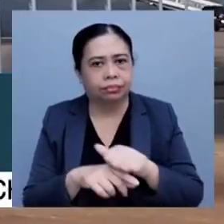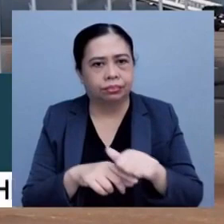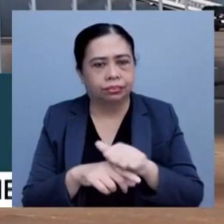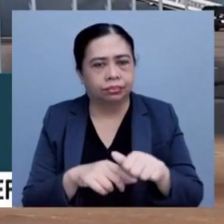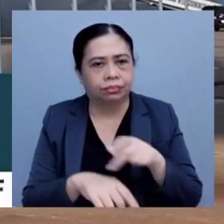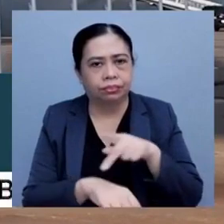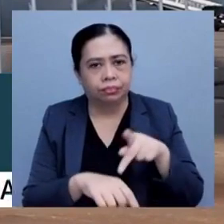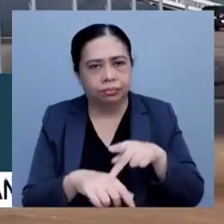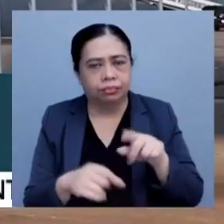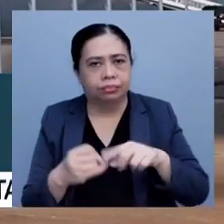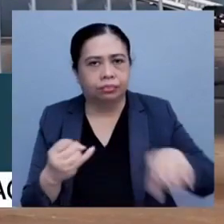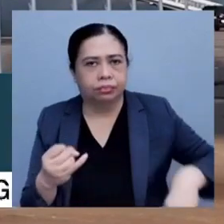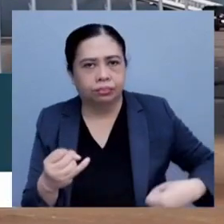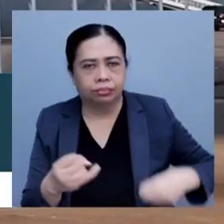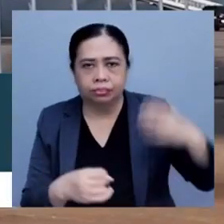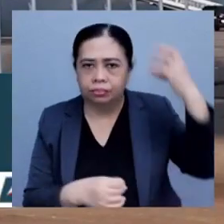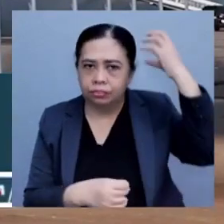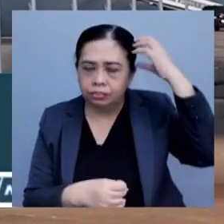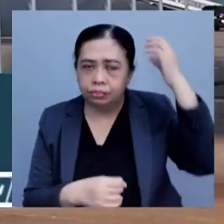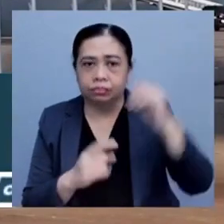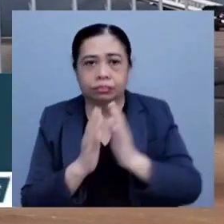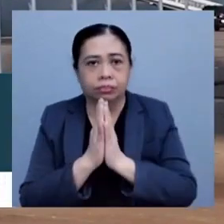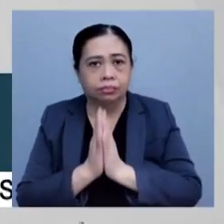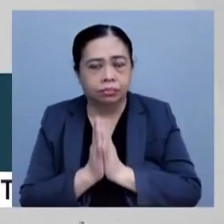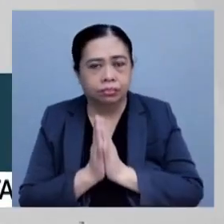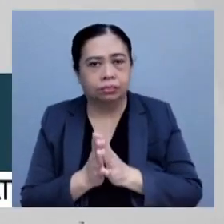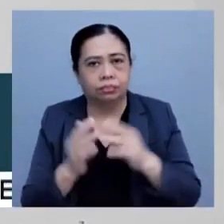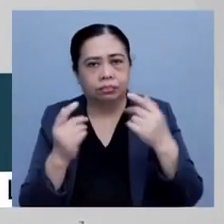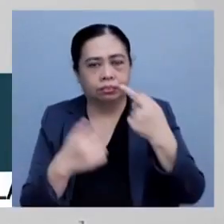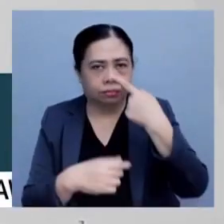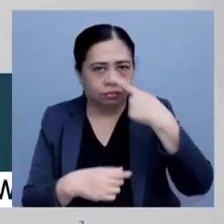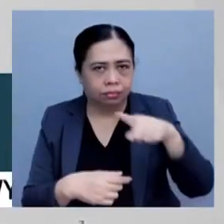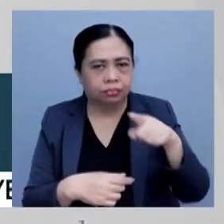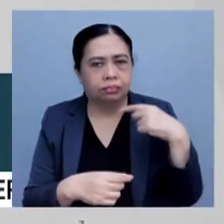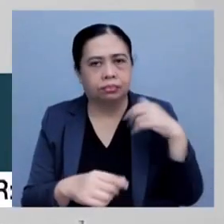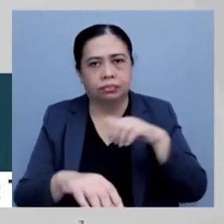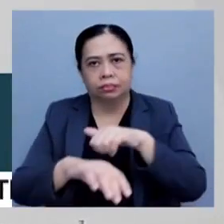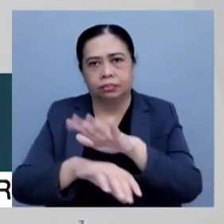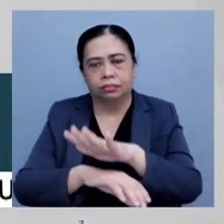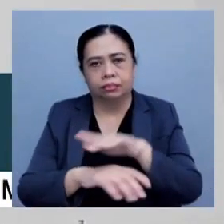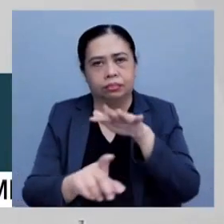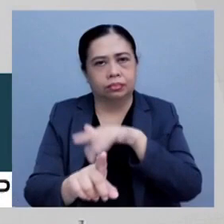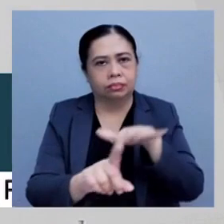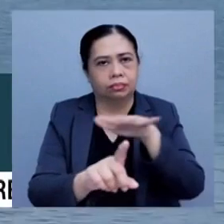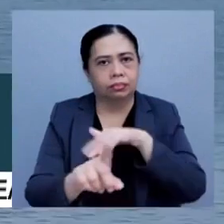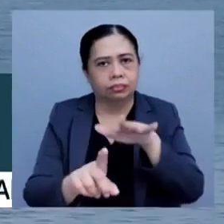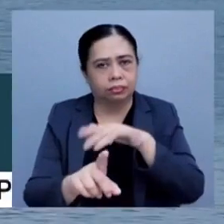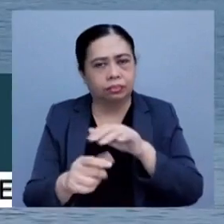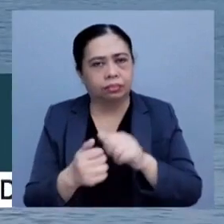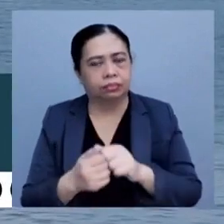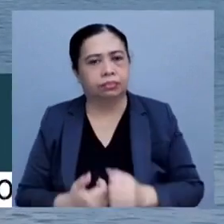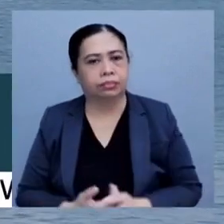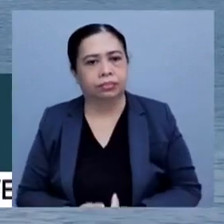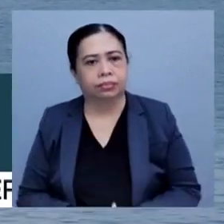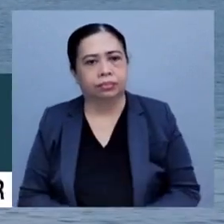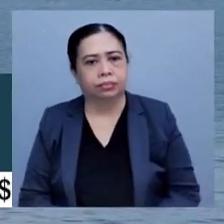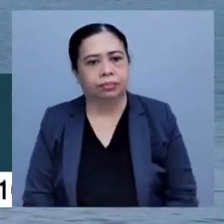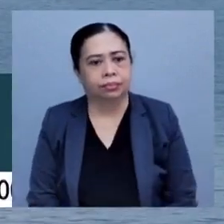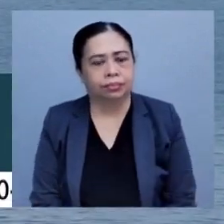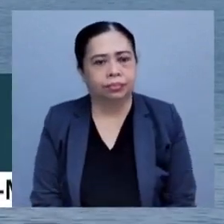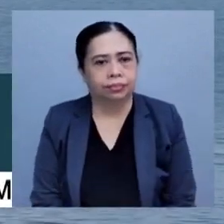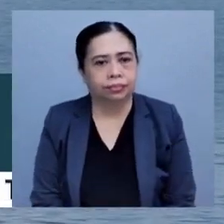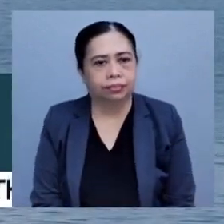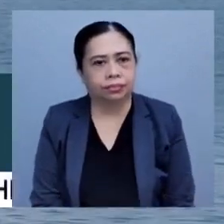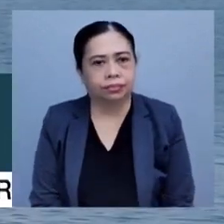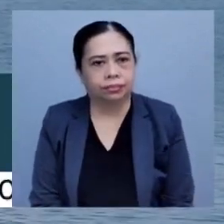Cambodia, Laos, Myanmar, Vietnam, and Thailand sent observers, as did aspiring ASEAN member East Timor. For Indra